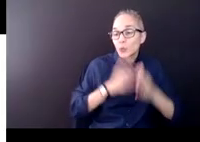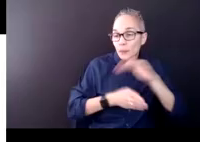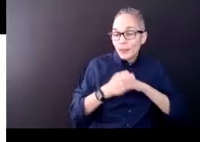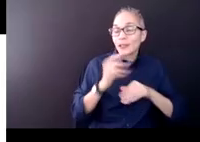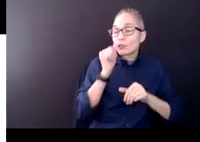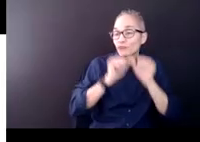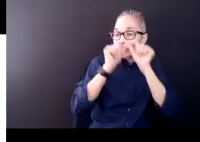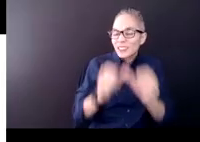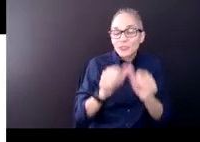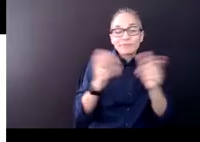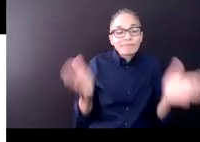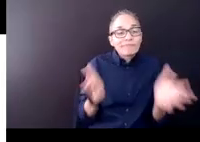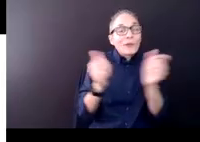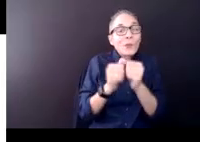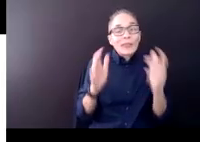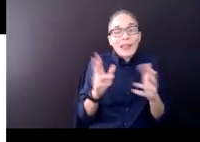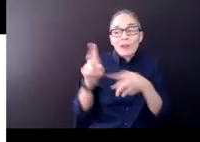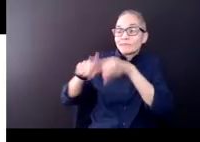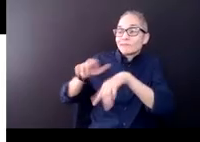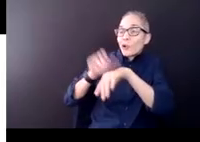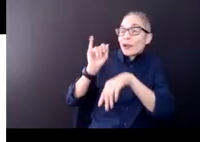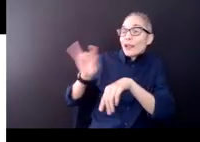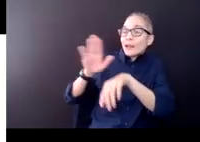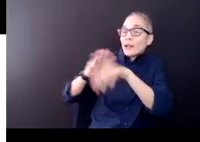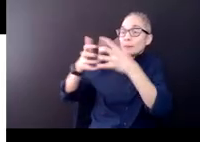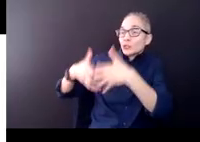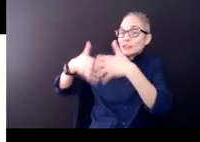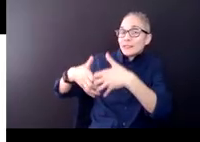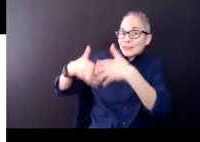resilience are cultivated without outsourcing them to machines.